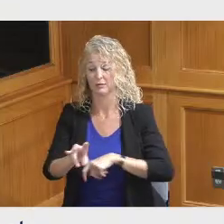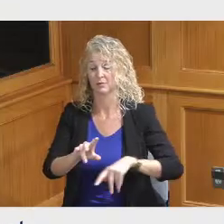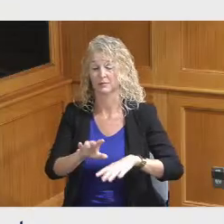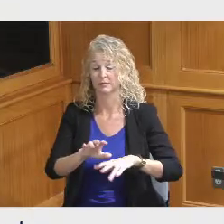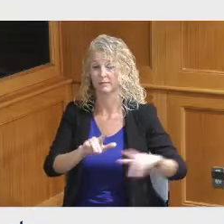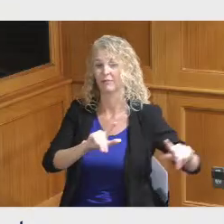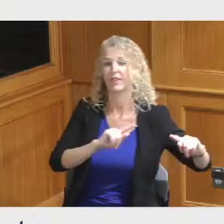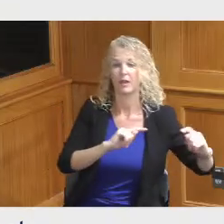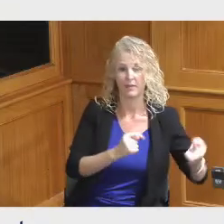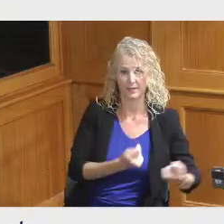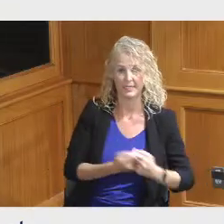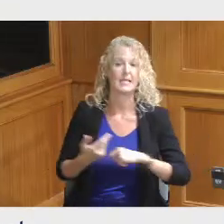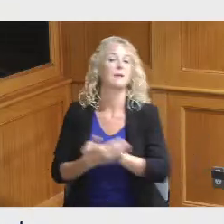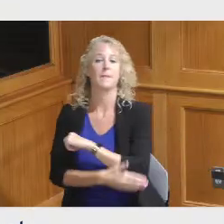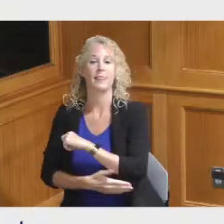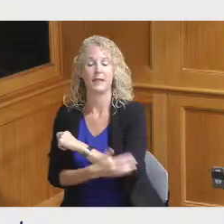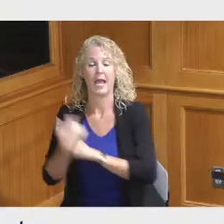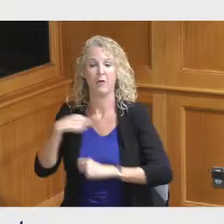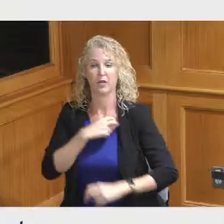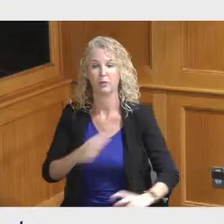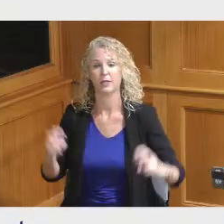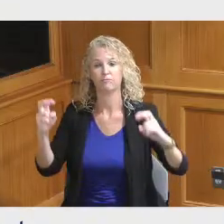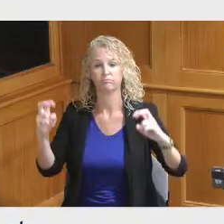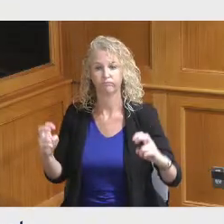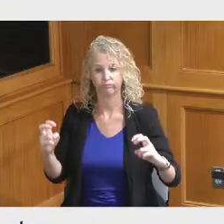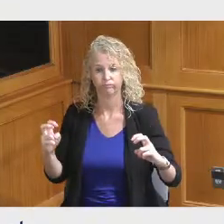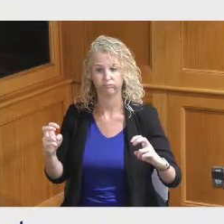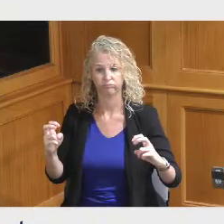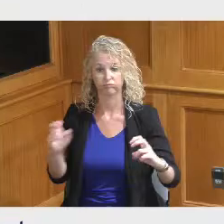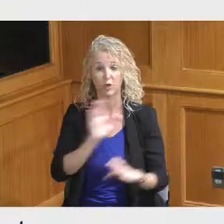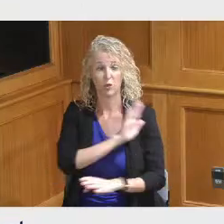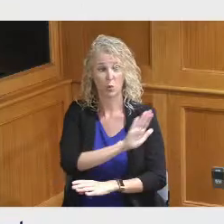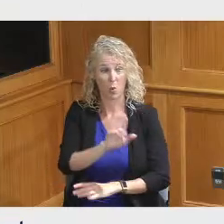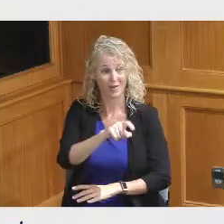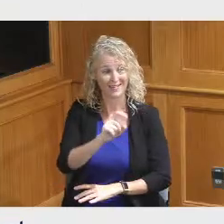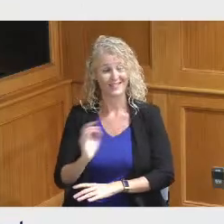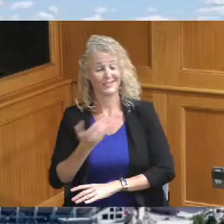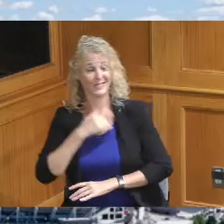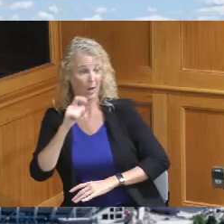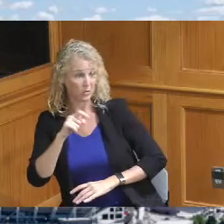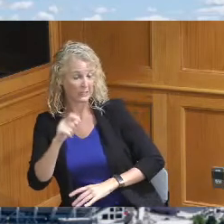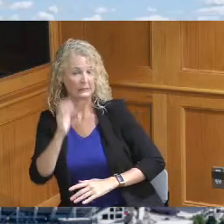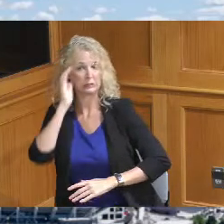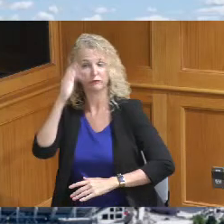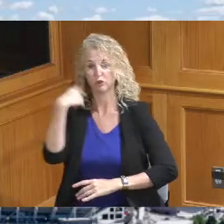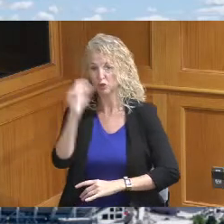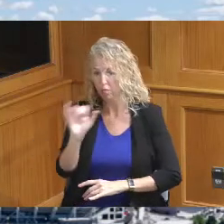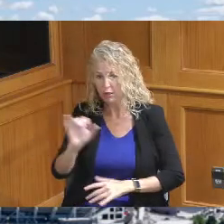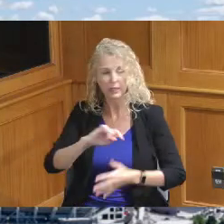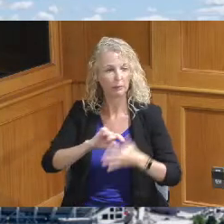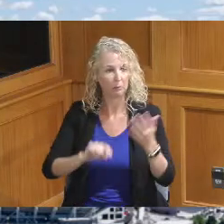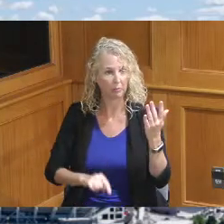to begin the discussion of the needs and future of Paycor Stadium.